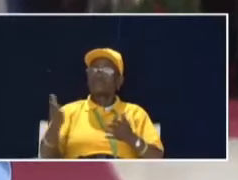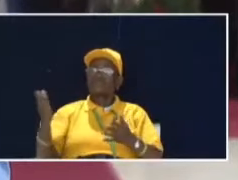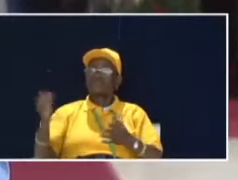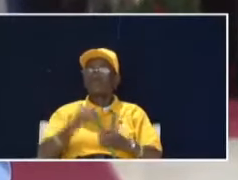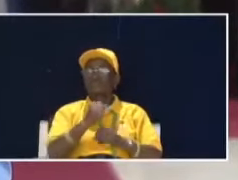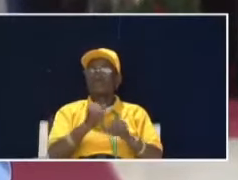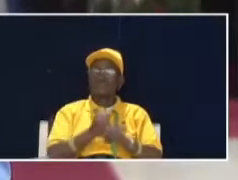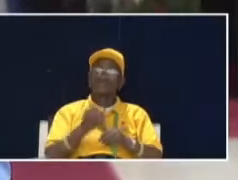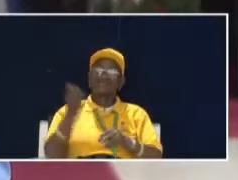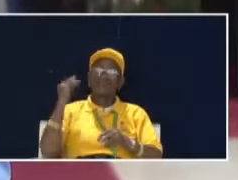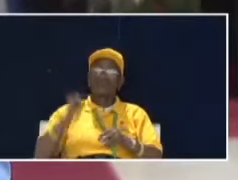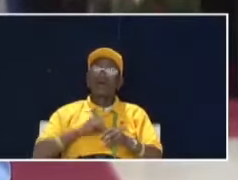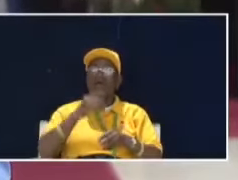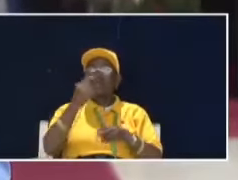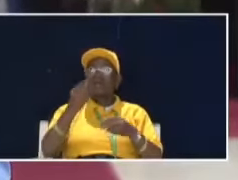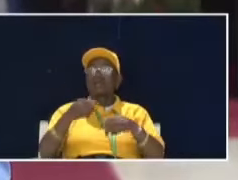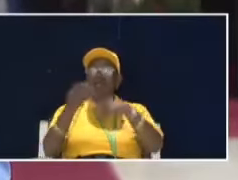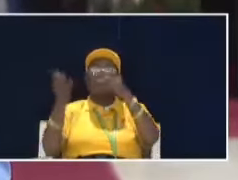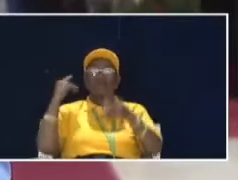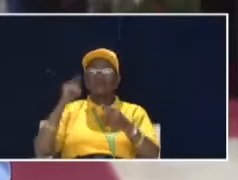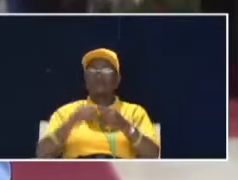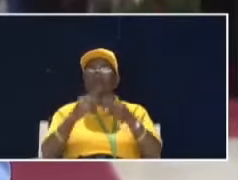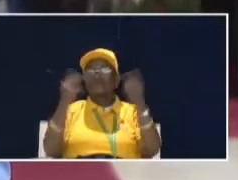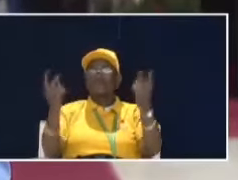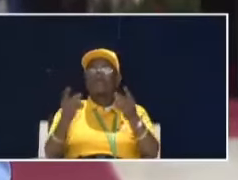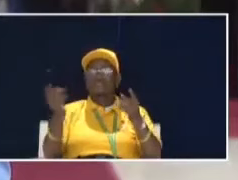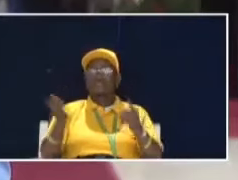I went to visit our church in Ilorin.